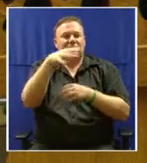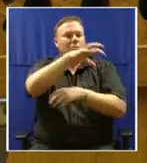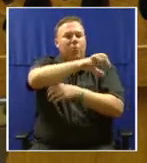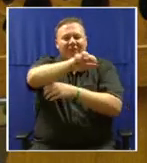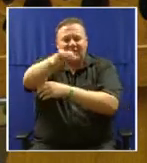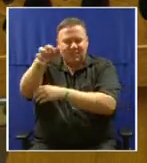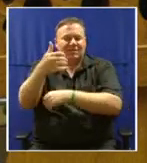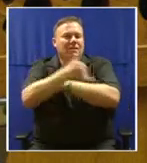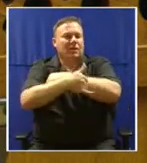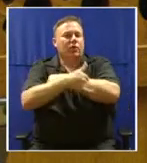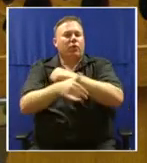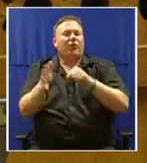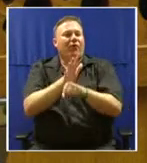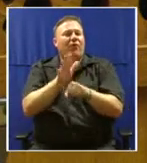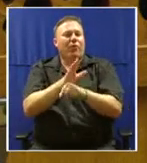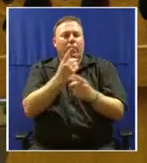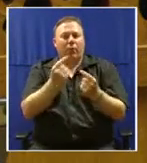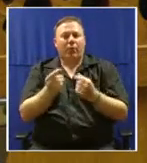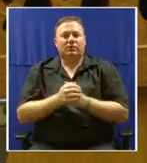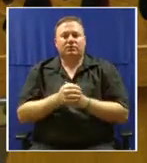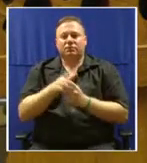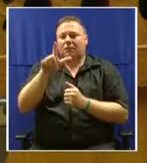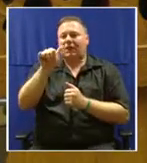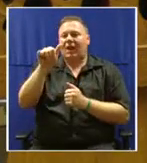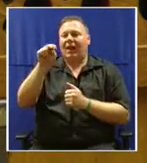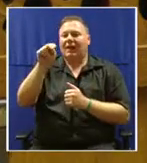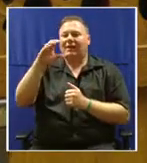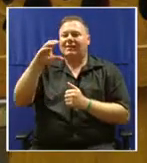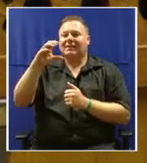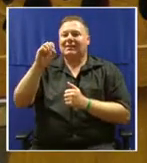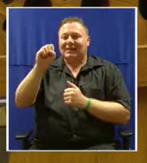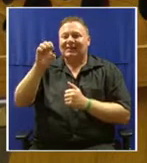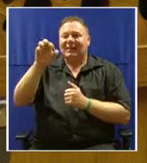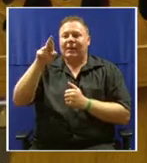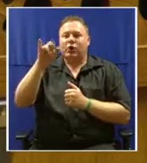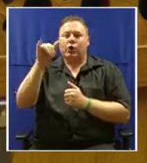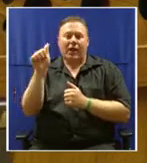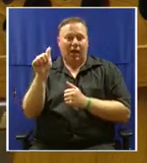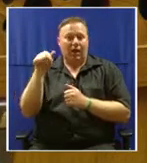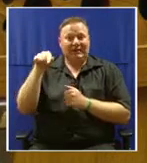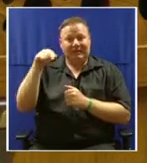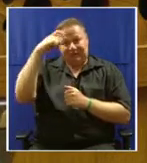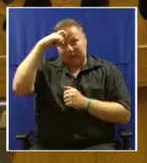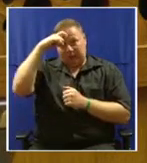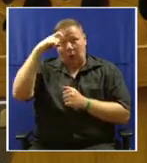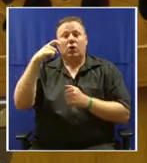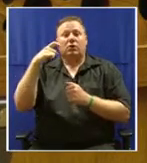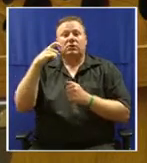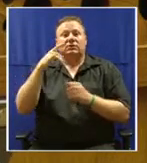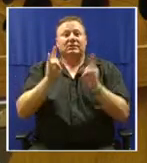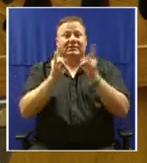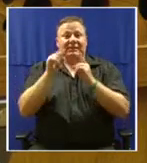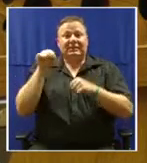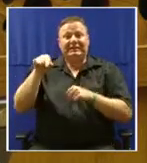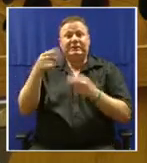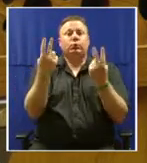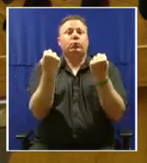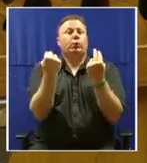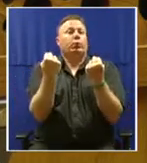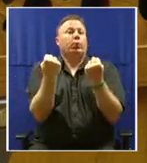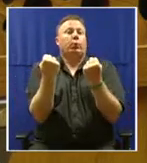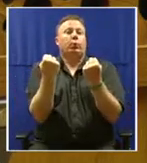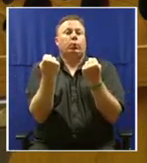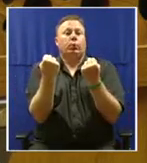provinces. The Lanseria Smart City, the first new city to be built in